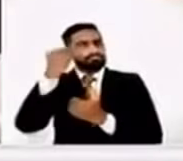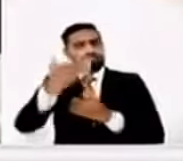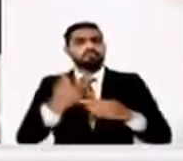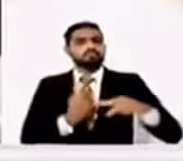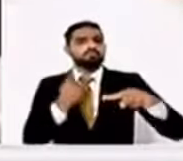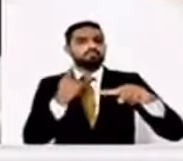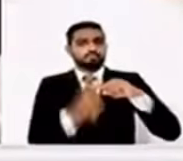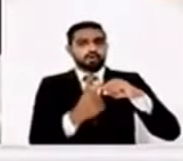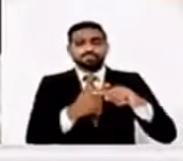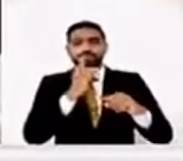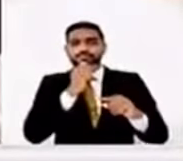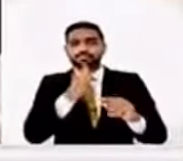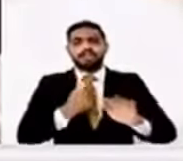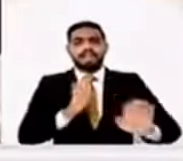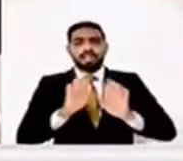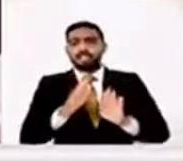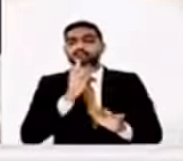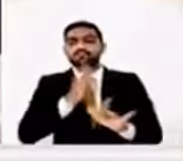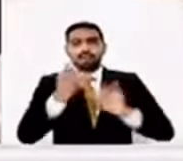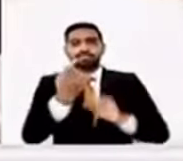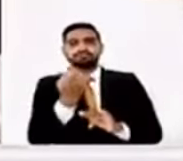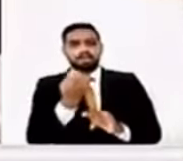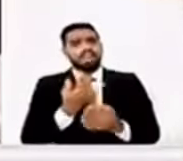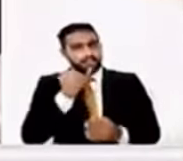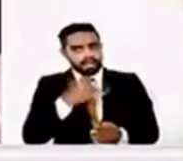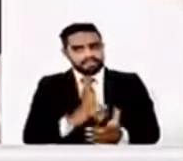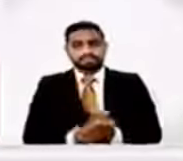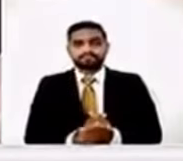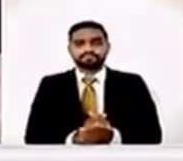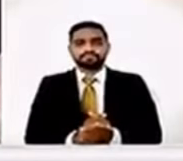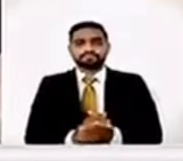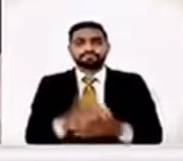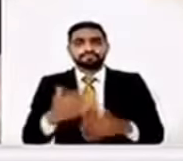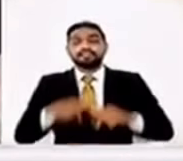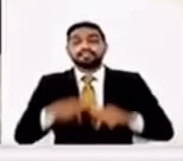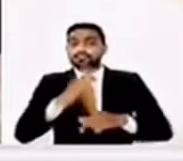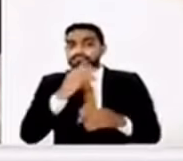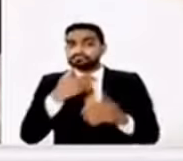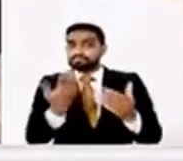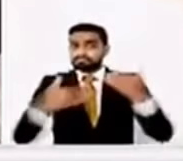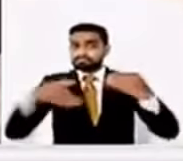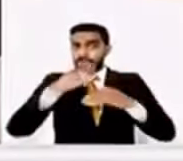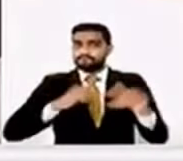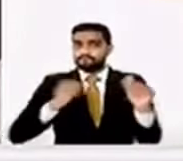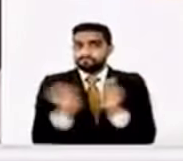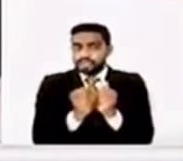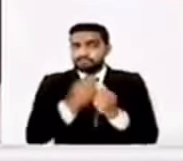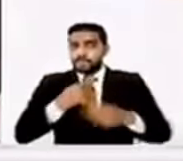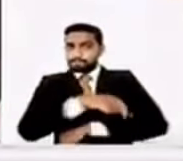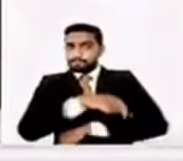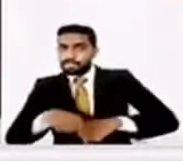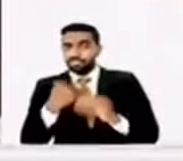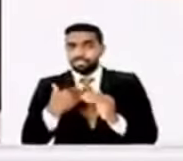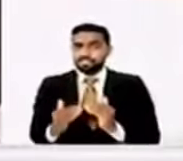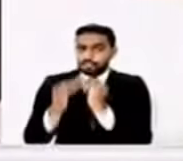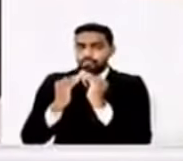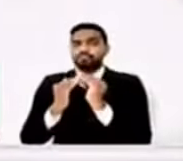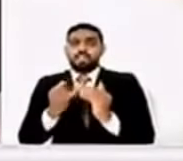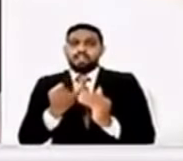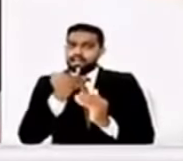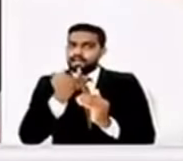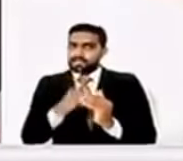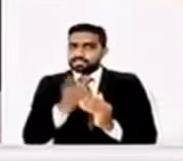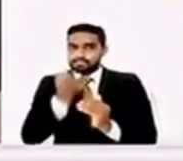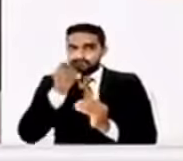Foreign financing will be sourced in line with the priorities and strategies of the development clusters. A key aspect of the public